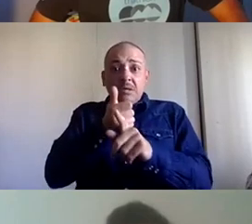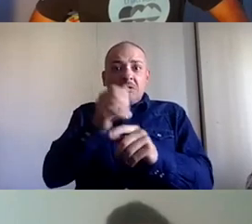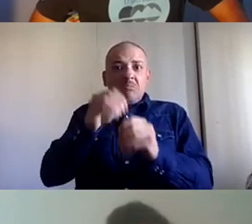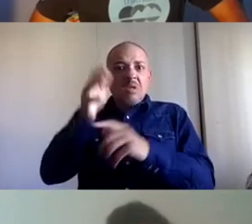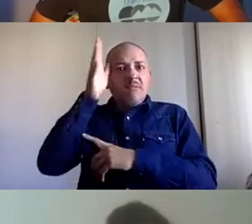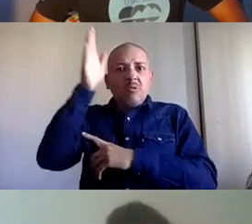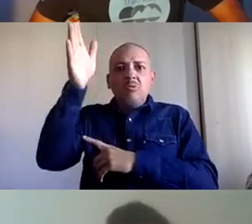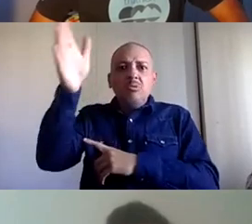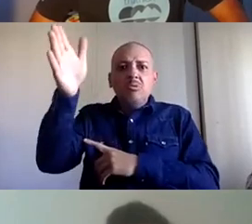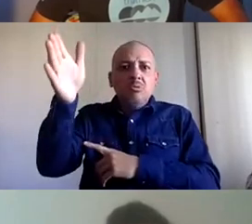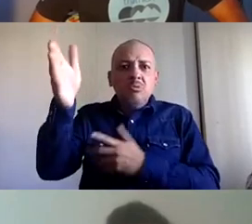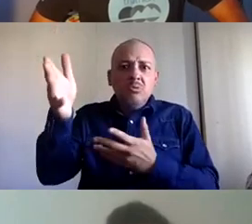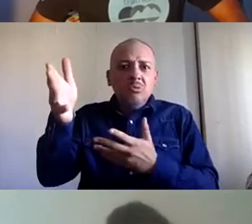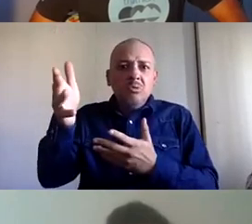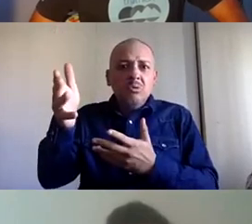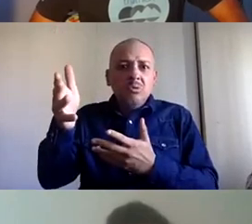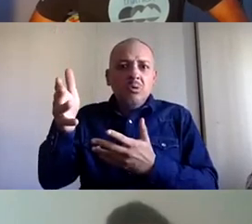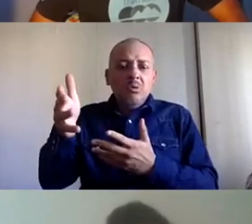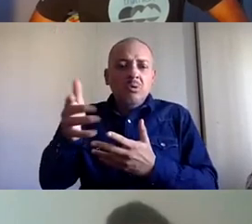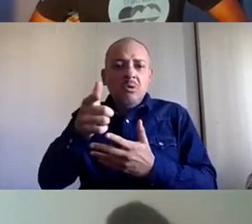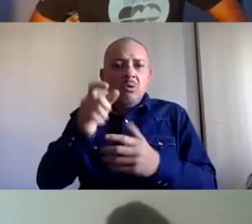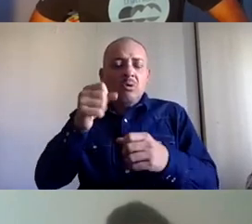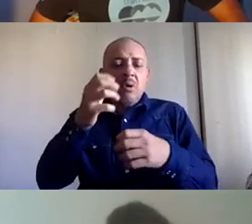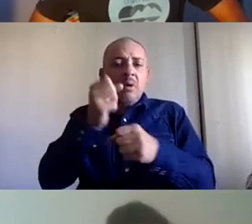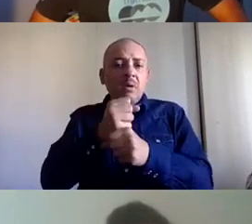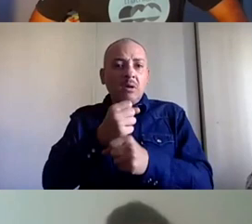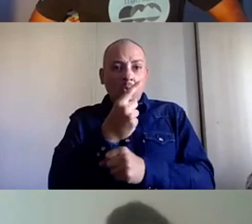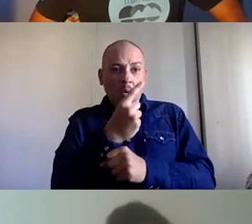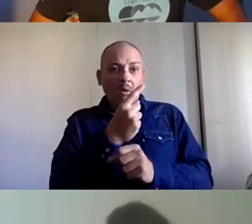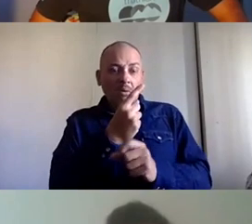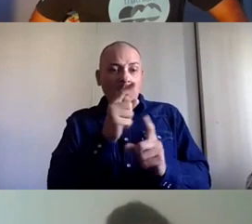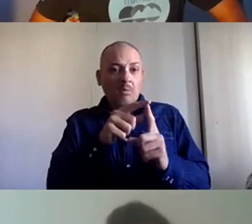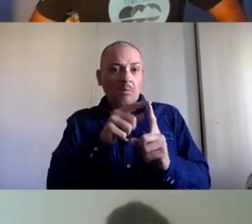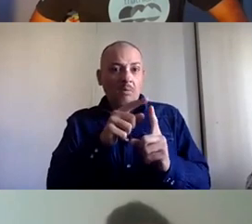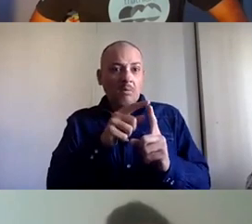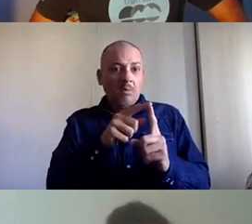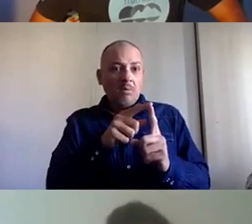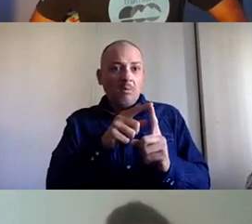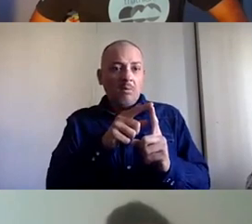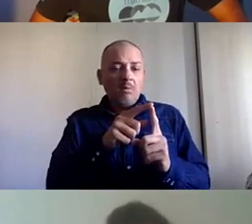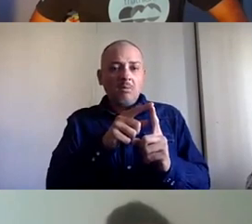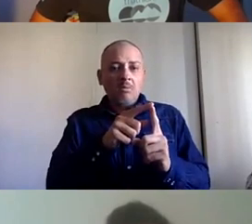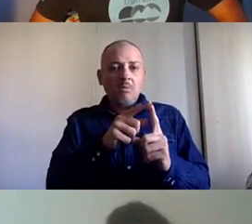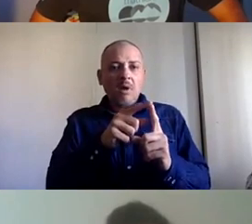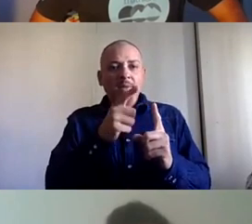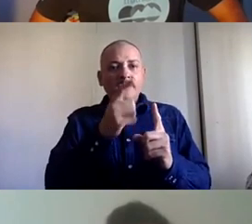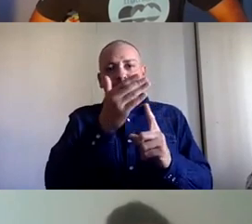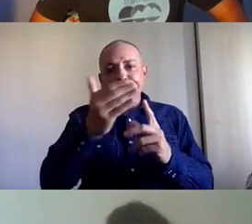future, basically recursively, like I'm getting one state and then so on and so forth.